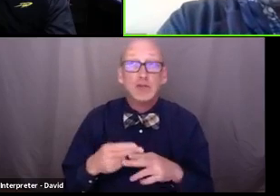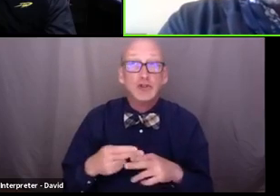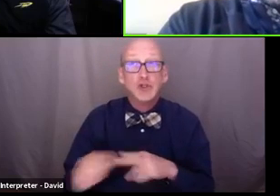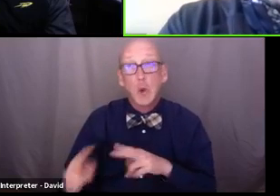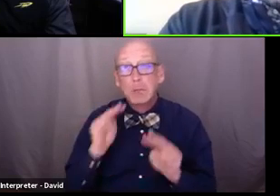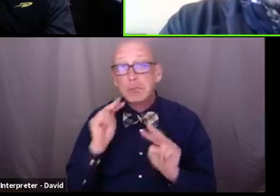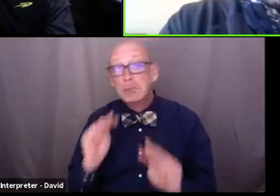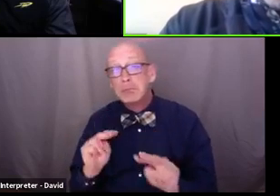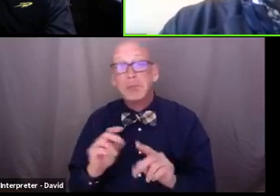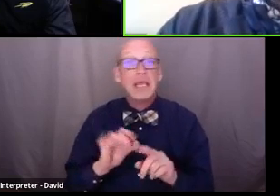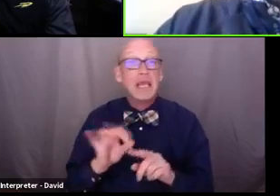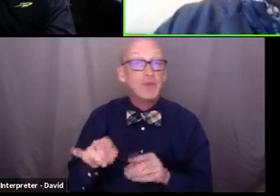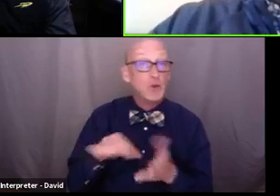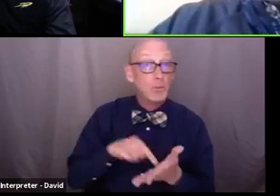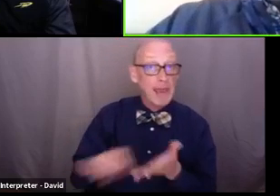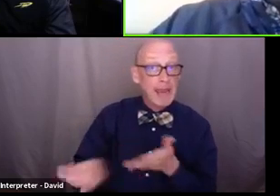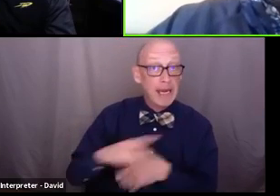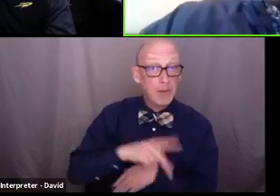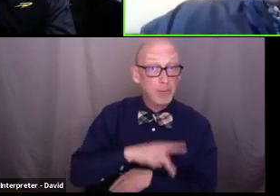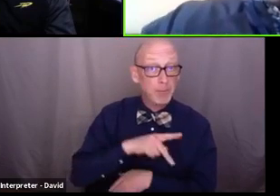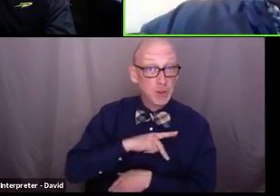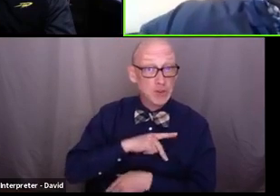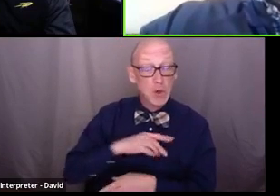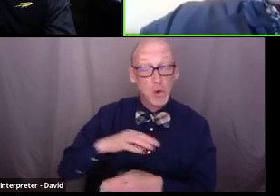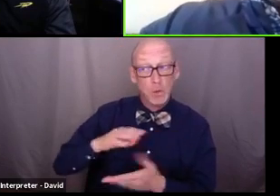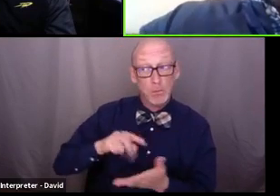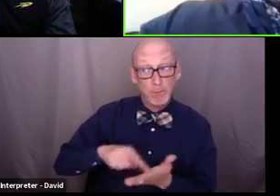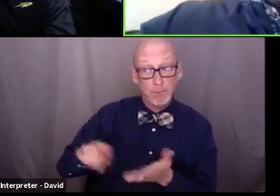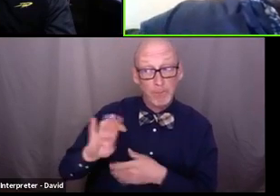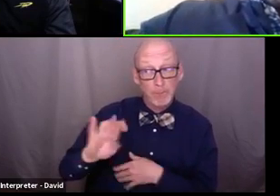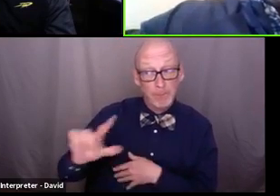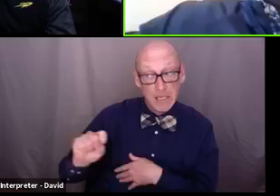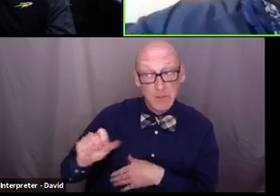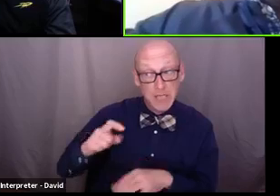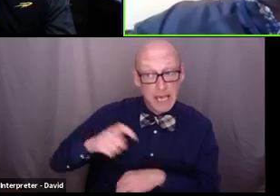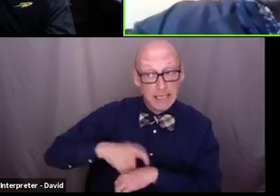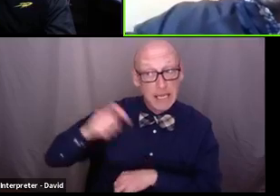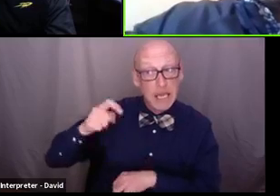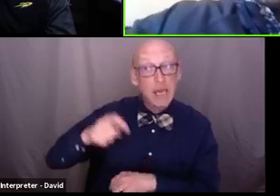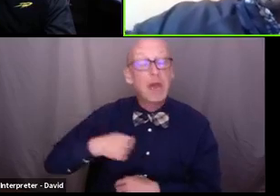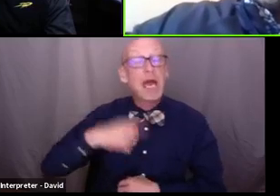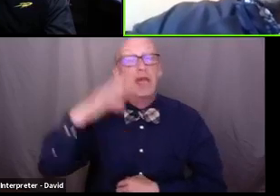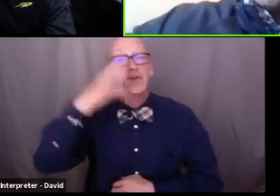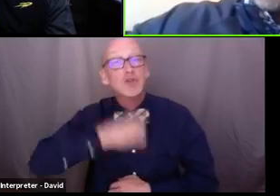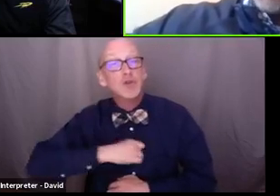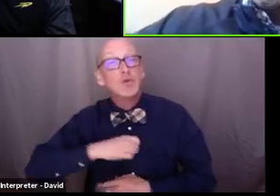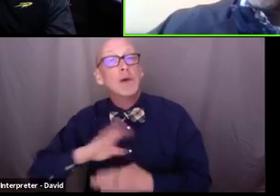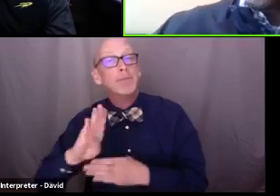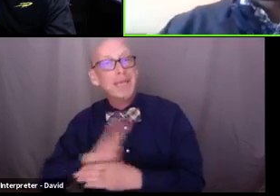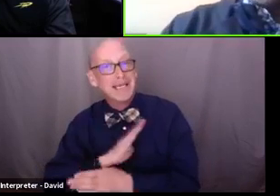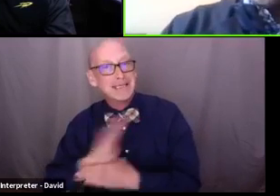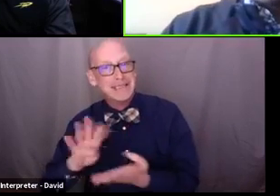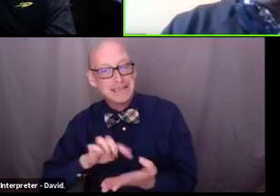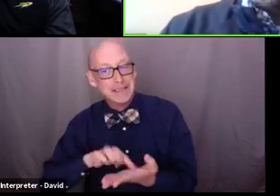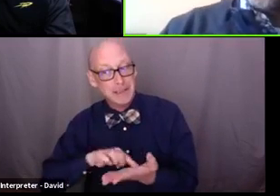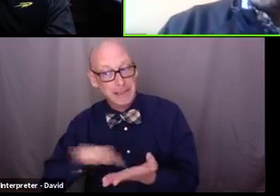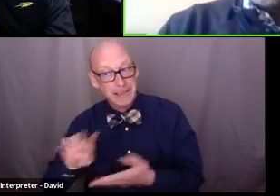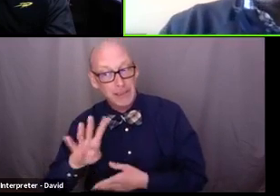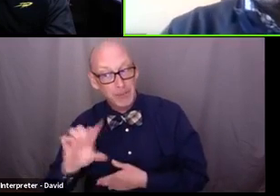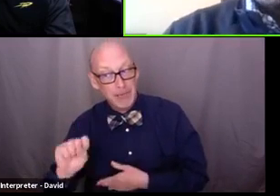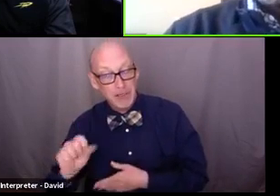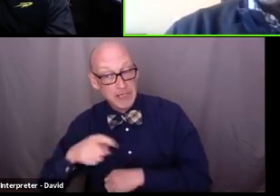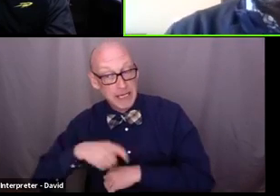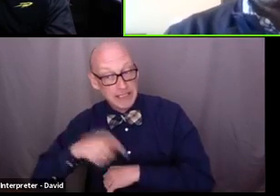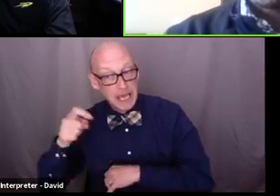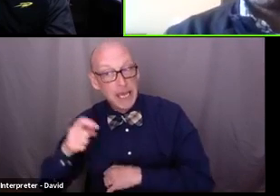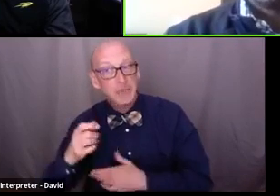your bills personally on time, I'm going to assume that as a business owner, you're going to pay those expenses and bills on time. So there is a